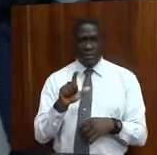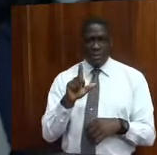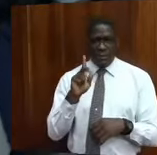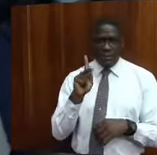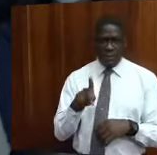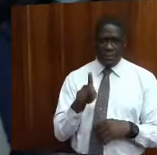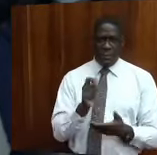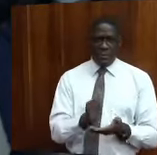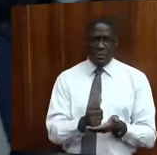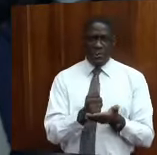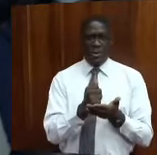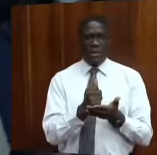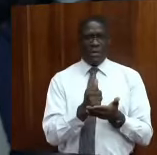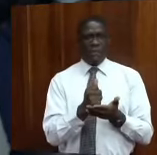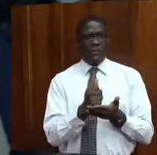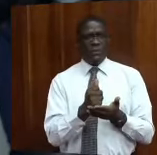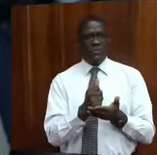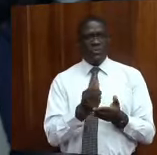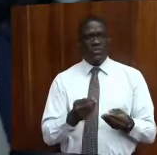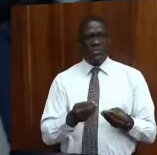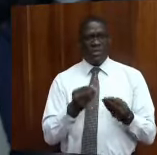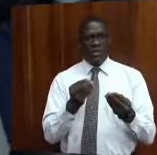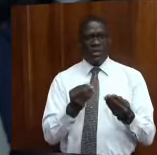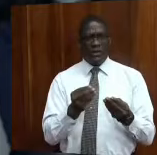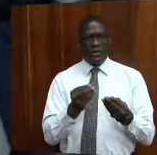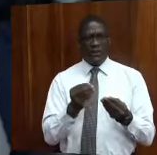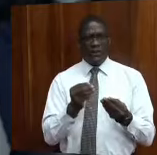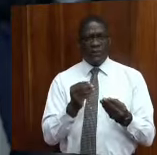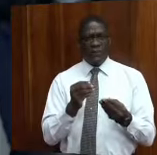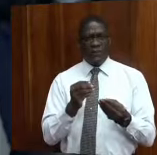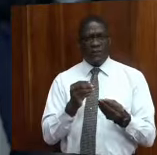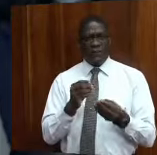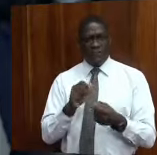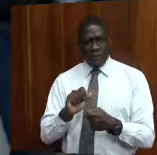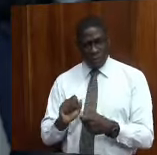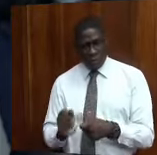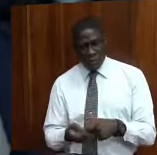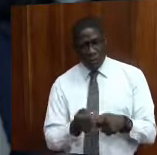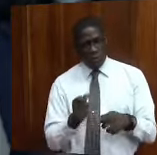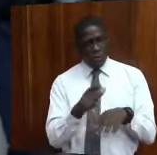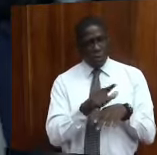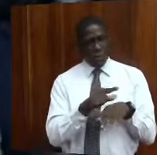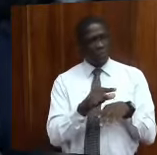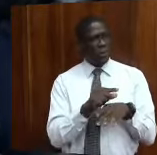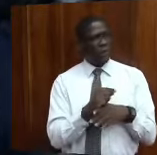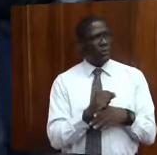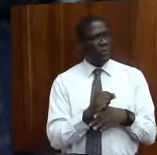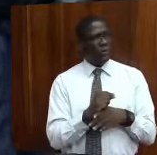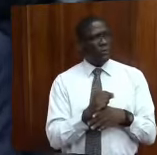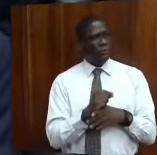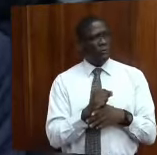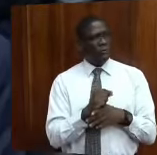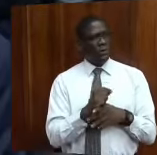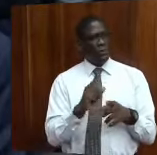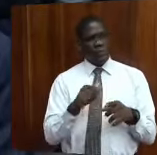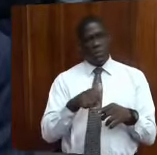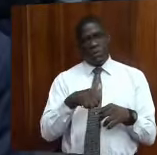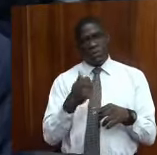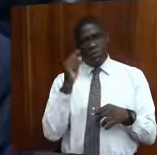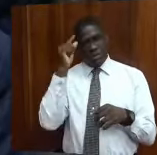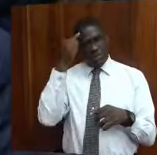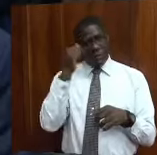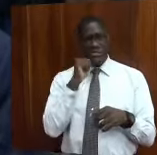and gave us the Darren Sammy Cricket Ground and the George Odlum National Stadium, when others did not have